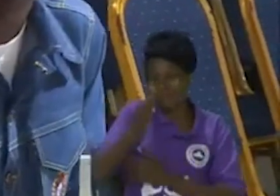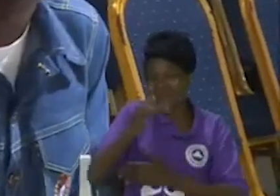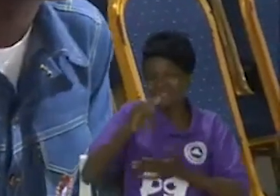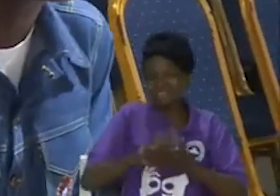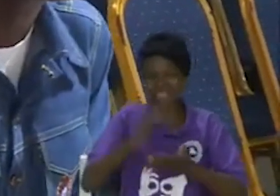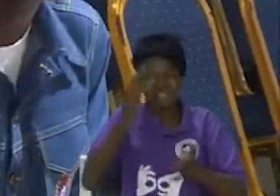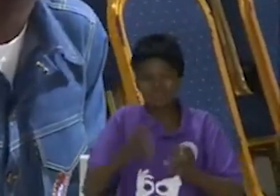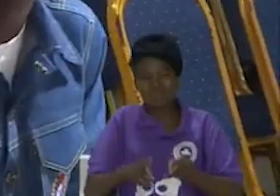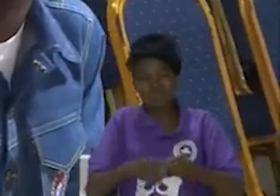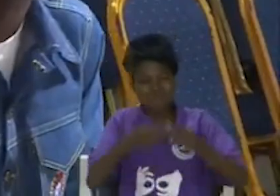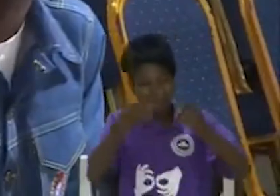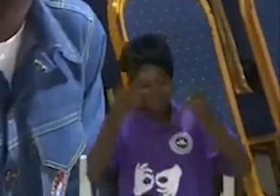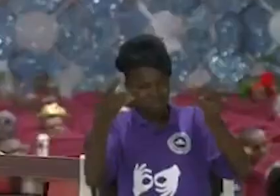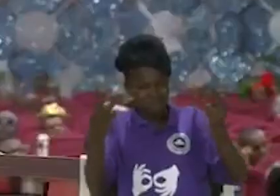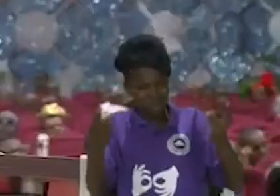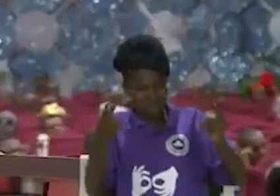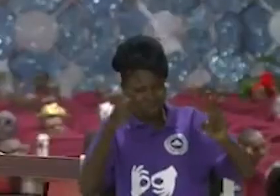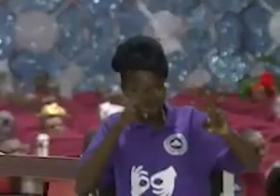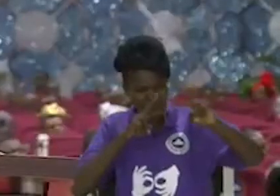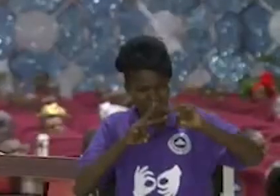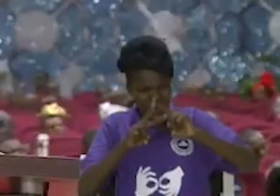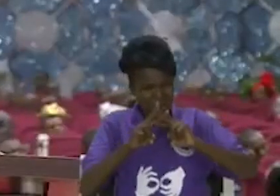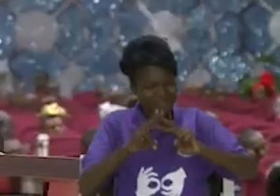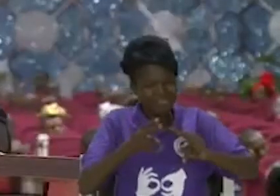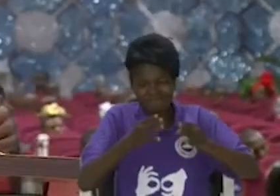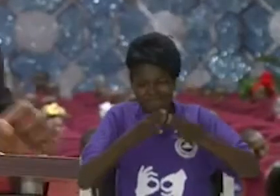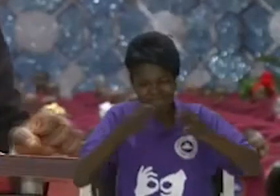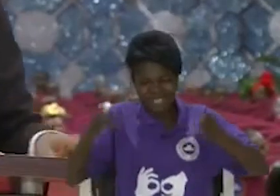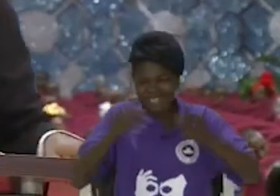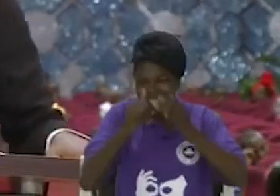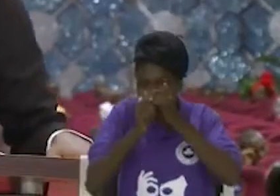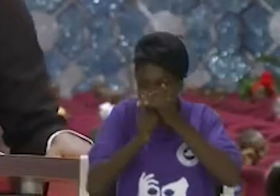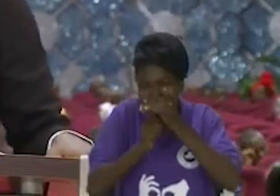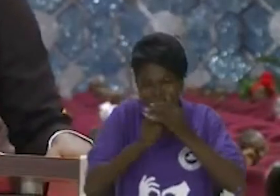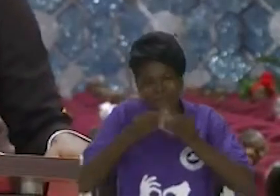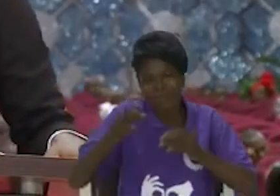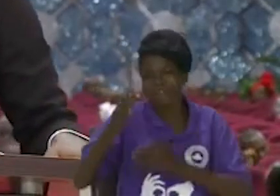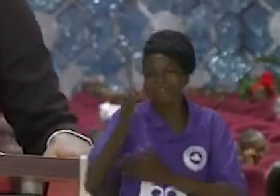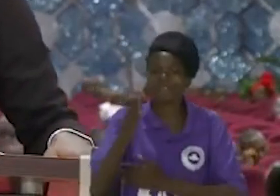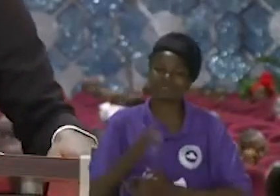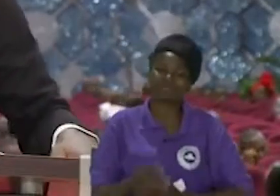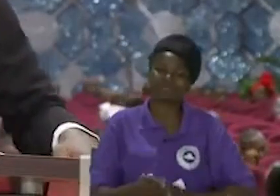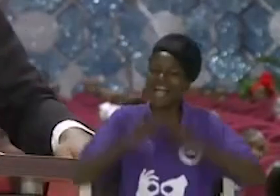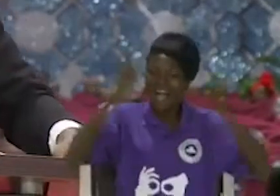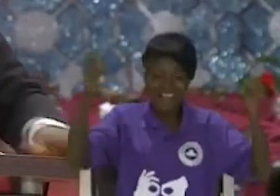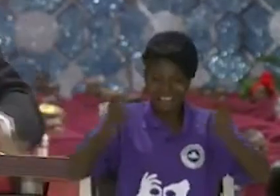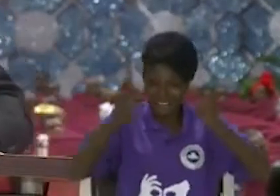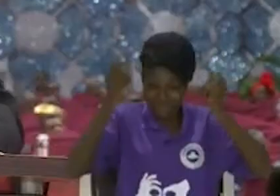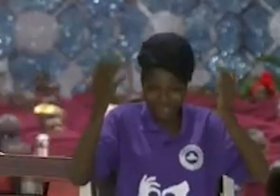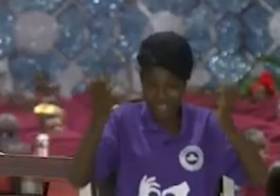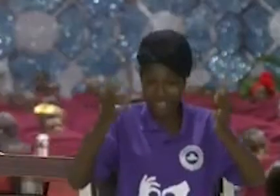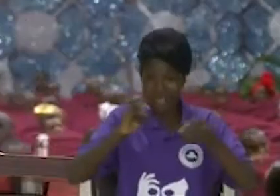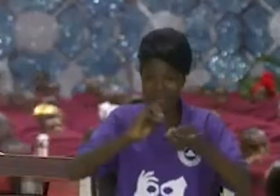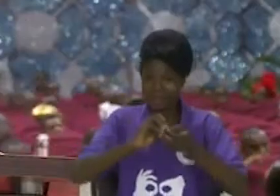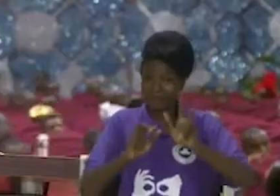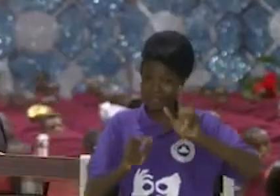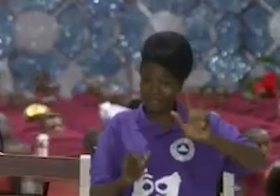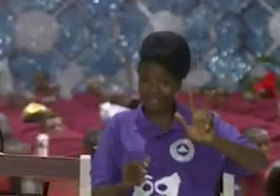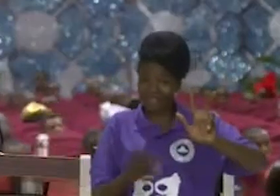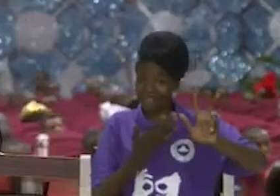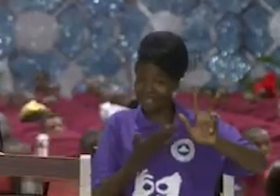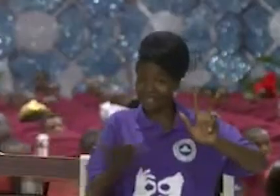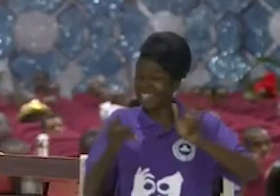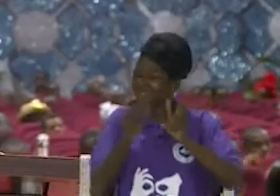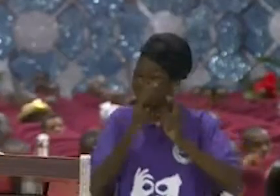The deep secrets of God. Hallelujah. Hallelujah. The third element that is important for